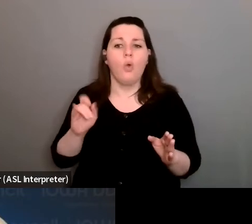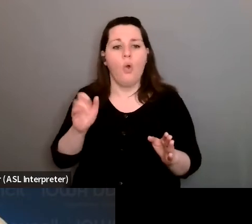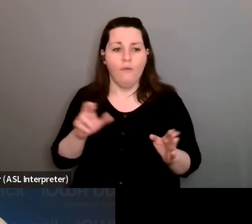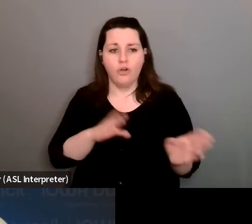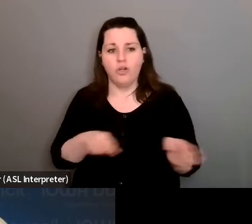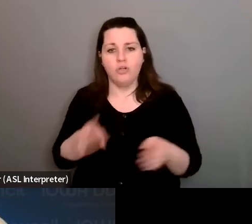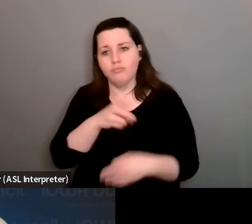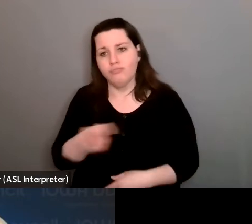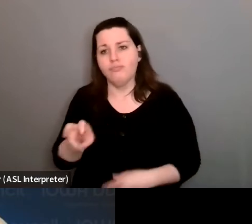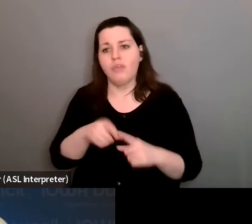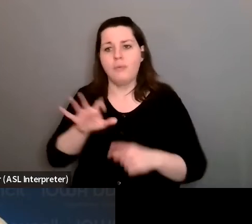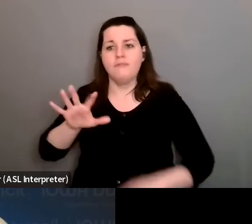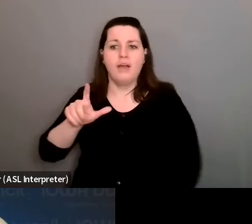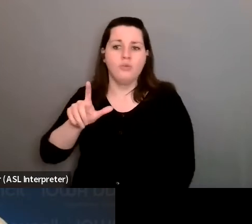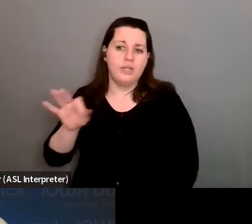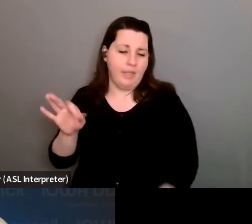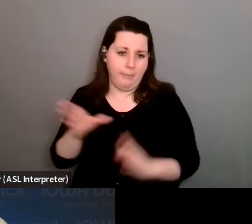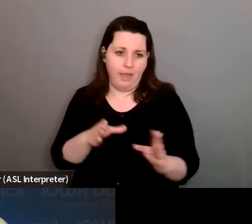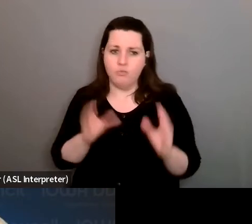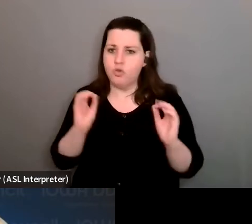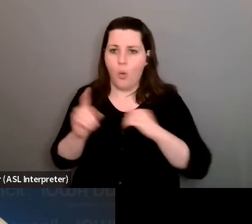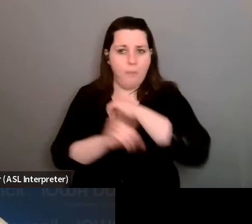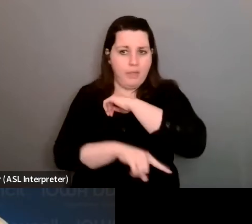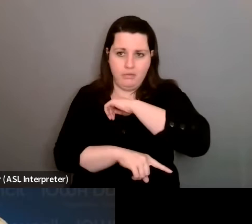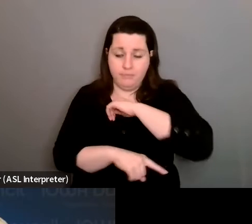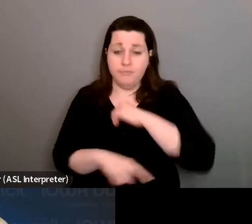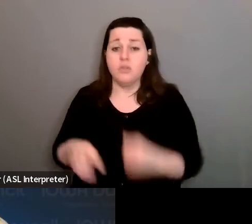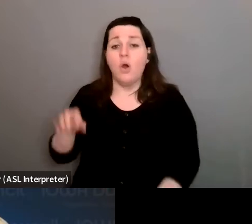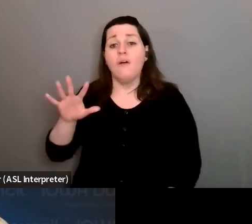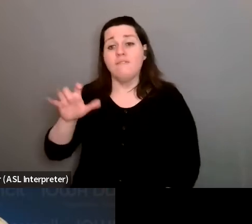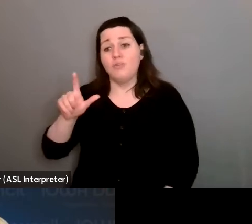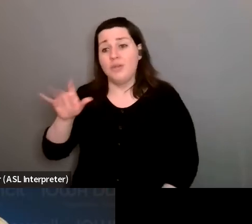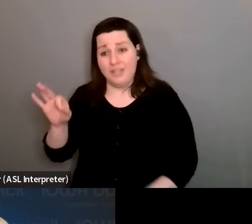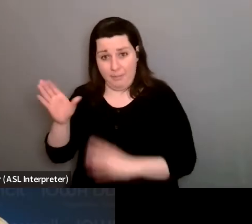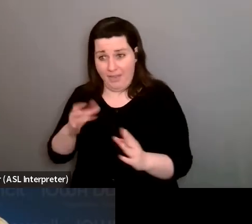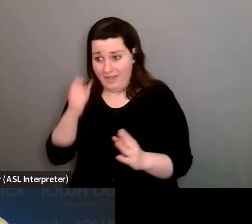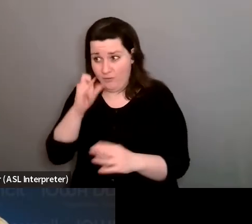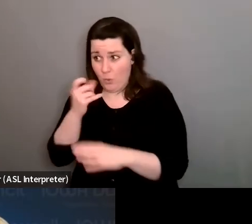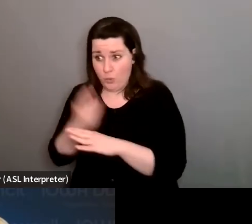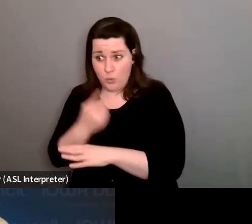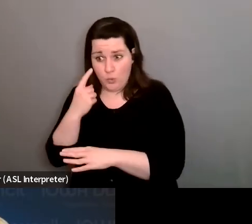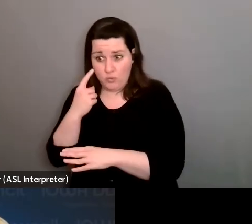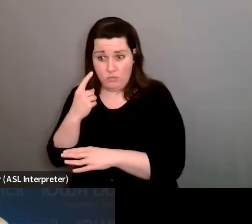over from a 529 plan without penalty. So in a 529 plan, there's penalties if you don't use it for